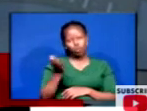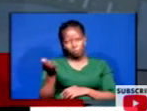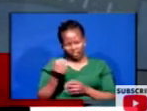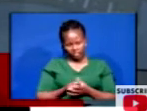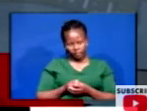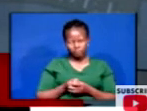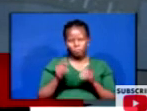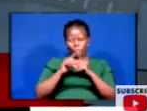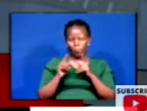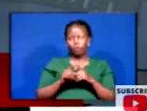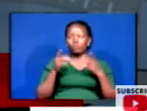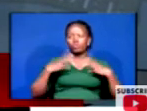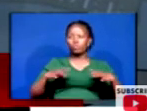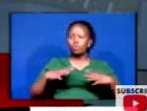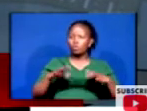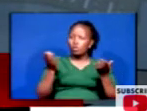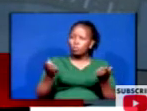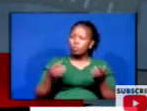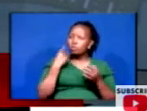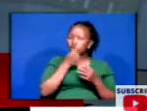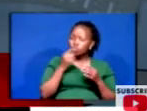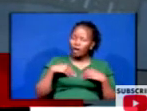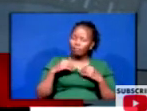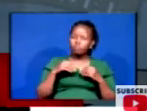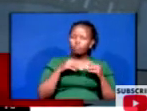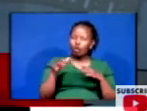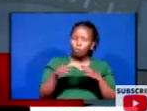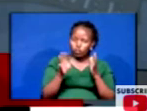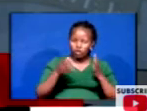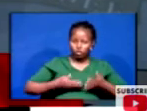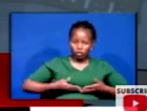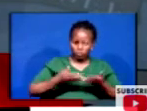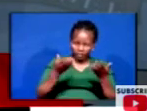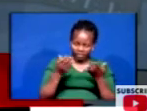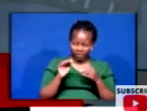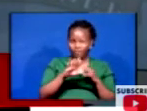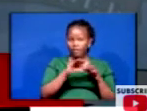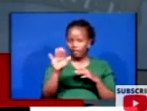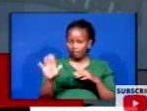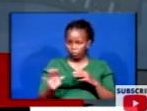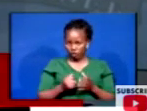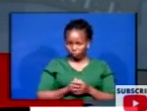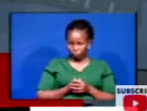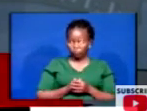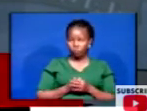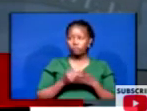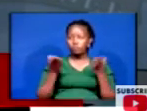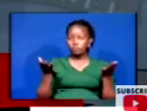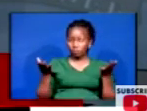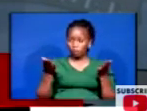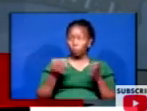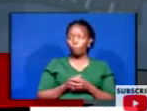Are people being given an opportunity to express themselves? For instance, civil education and things like that. Now, where people have,